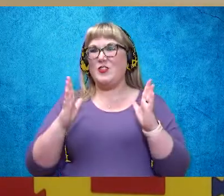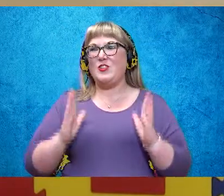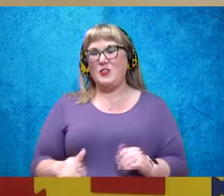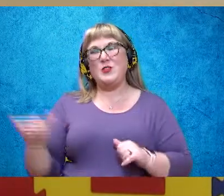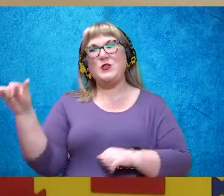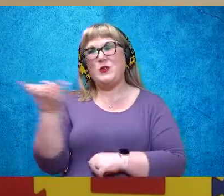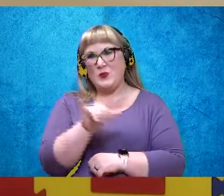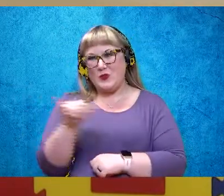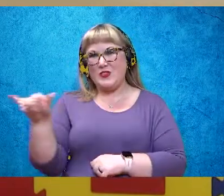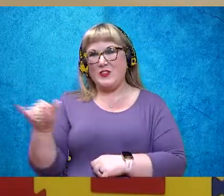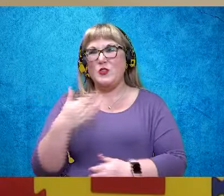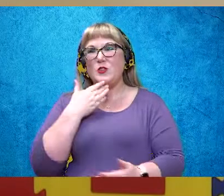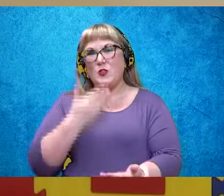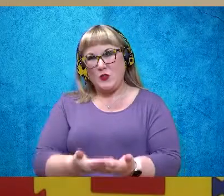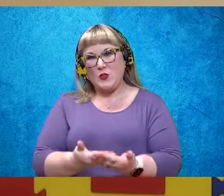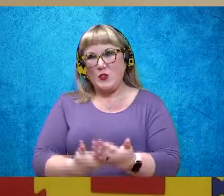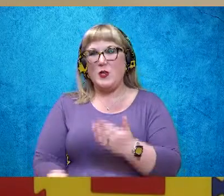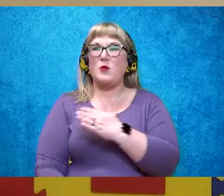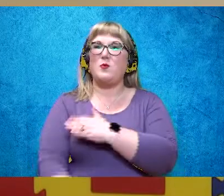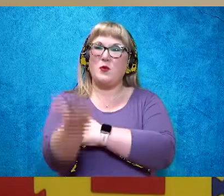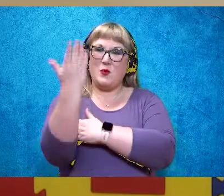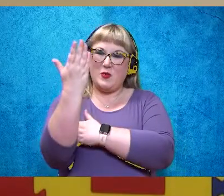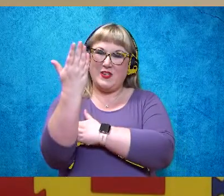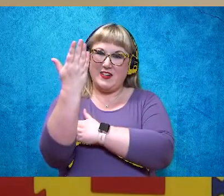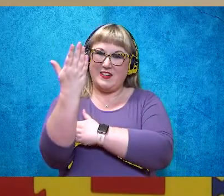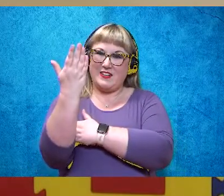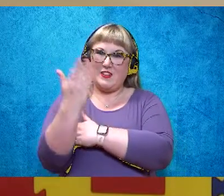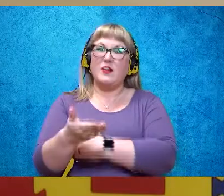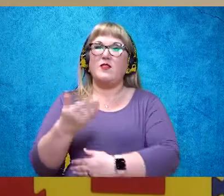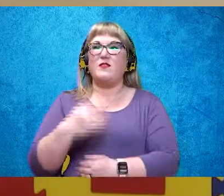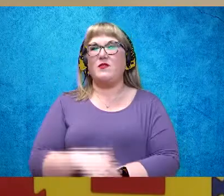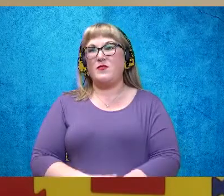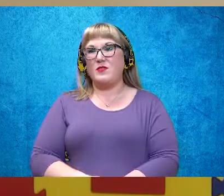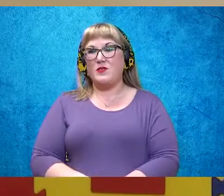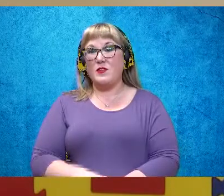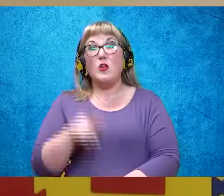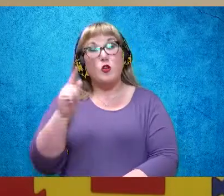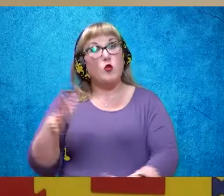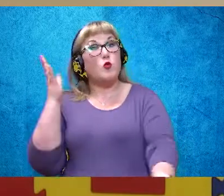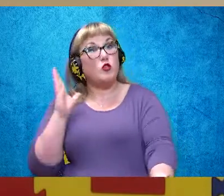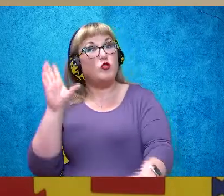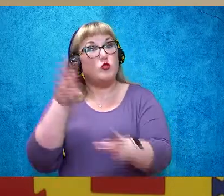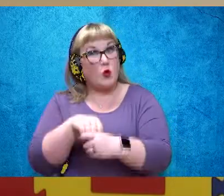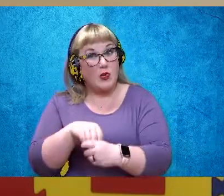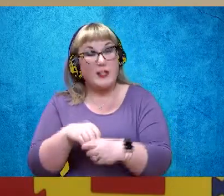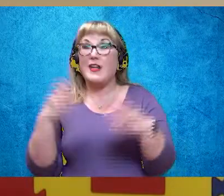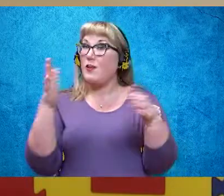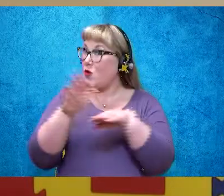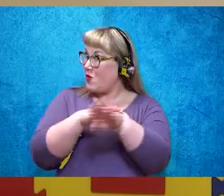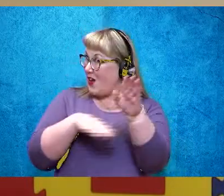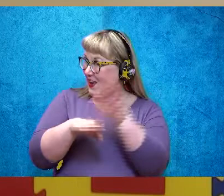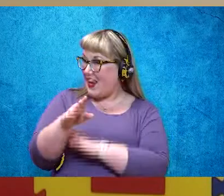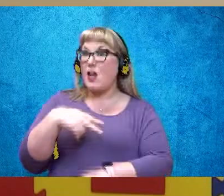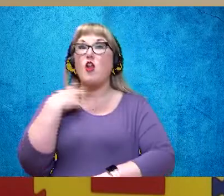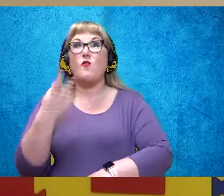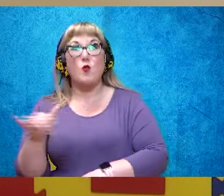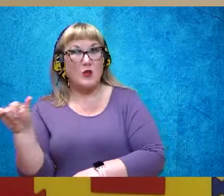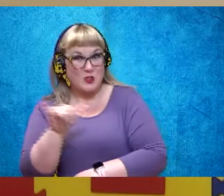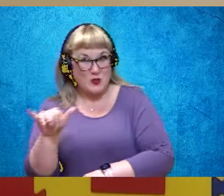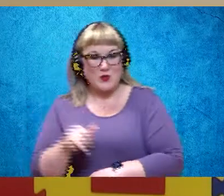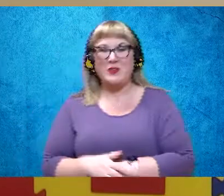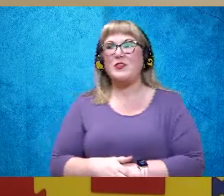teacher too. Good morning. Now you join me using your hands and your voice to